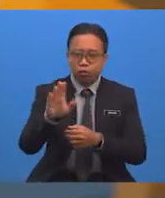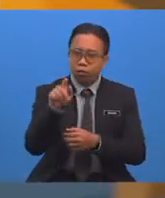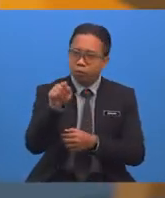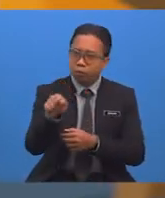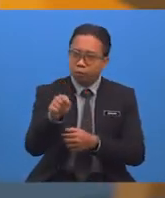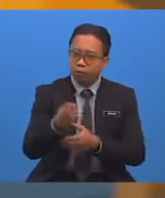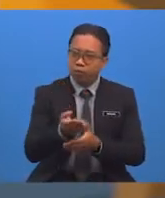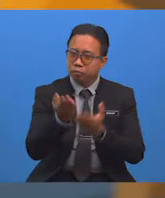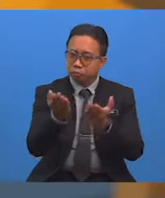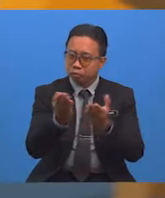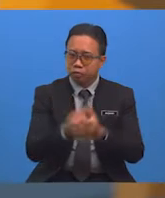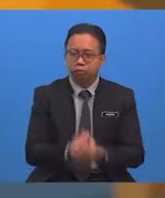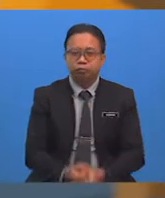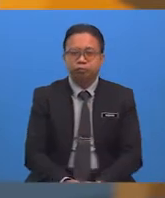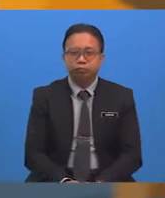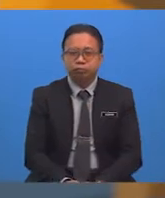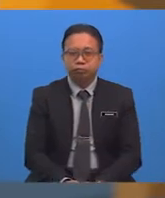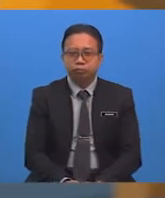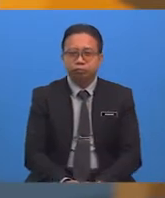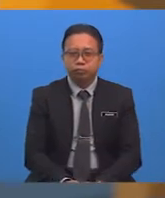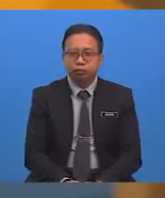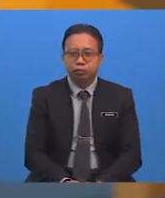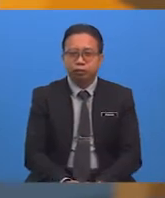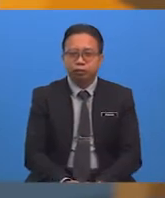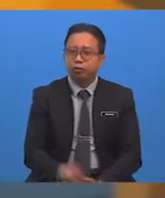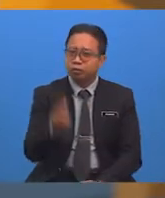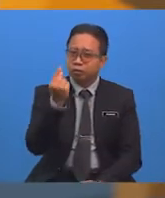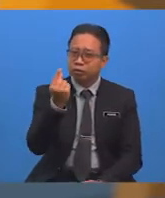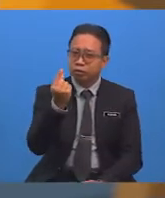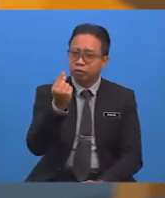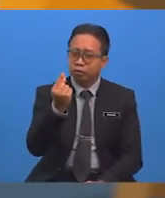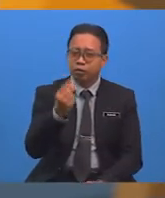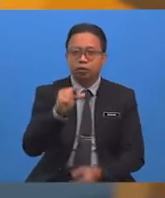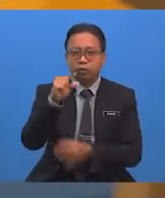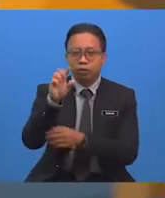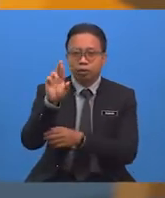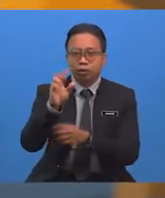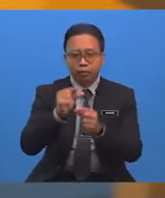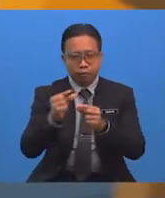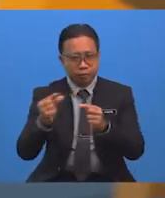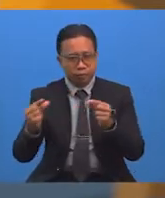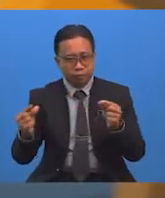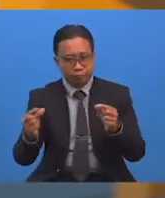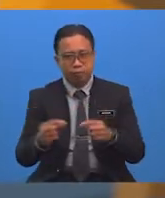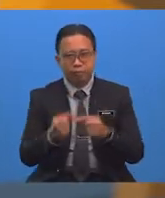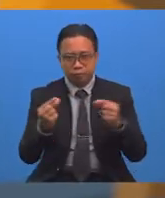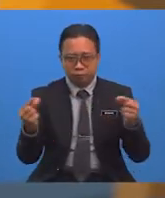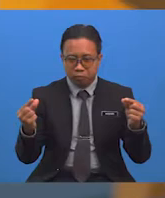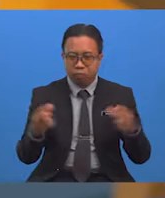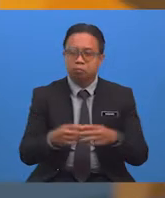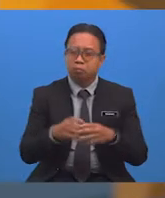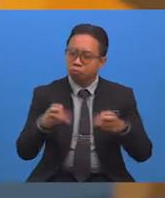provided they are relevant. Minimal grammatical errors. Many candidates tend to